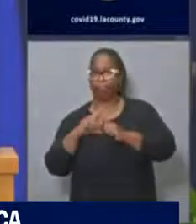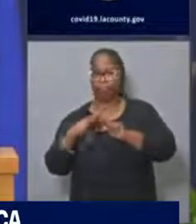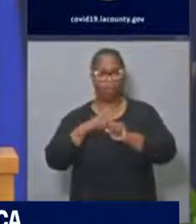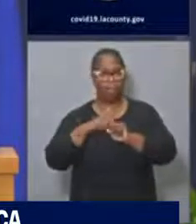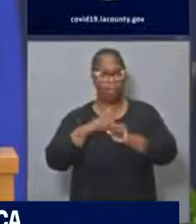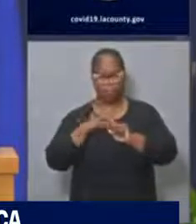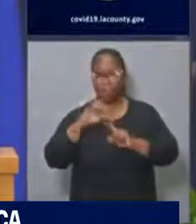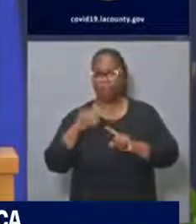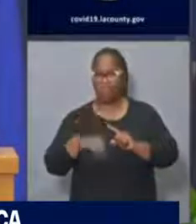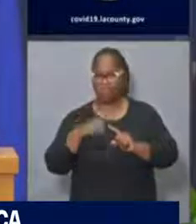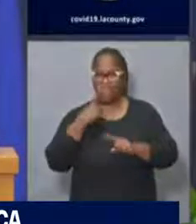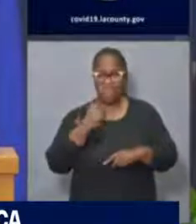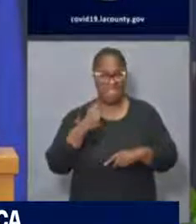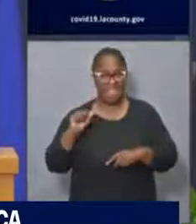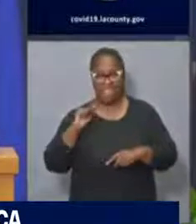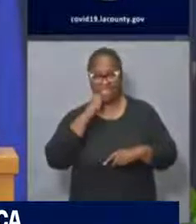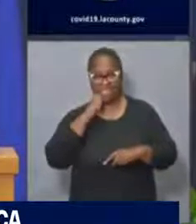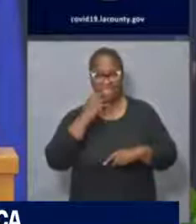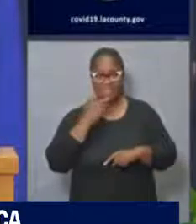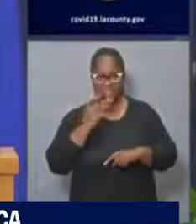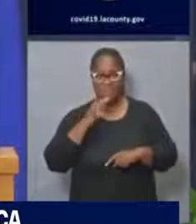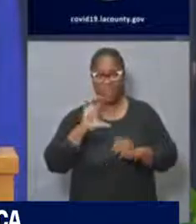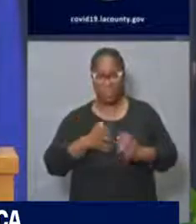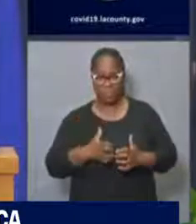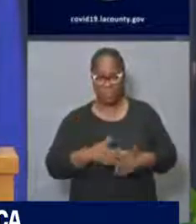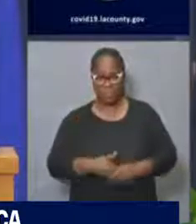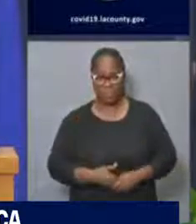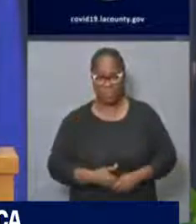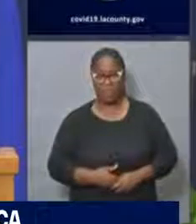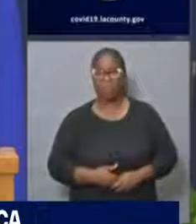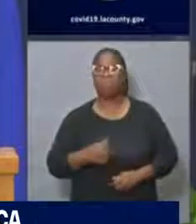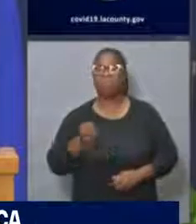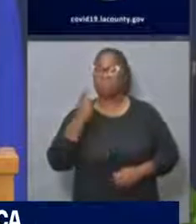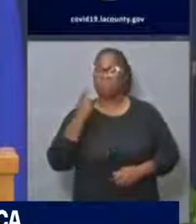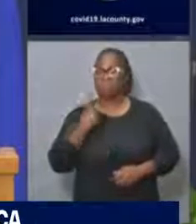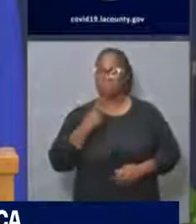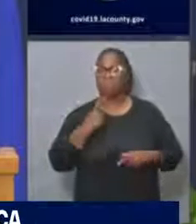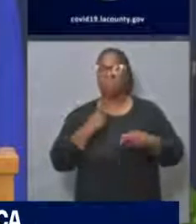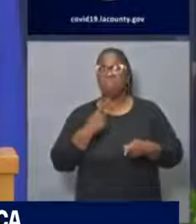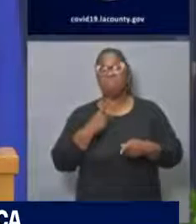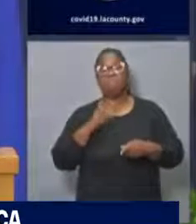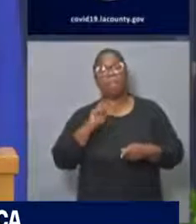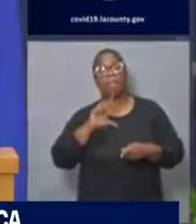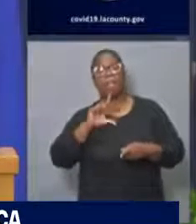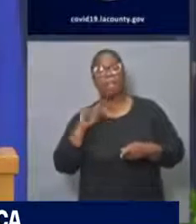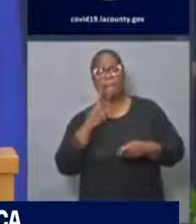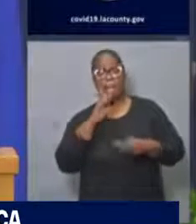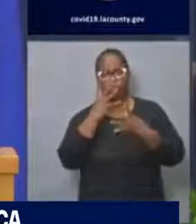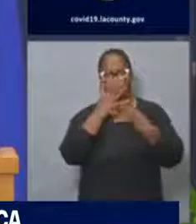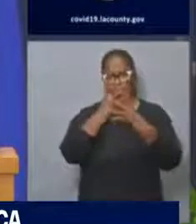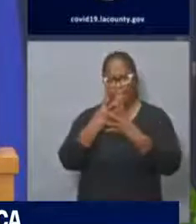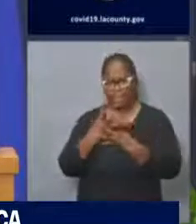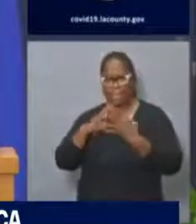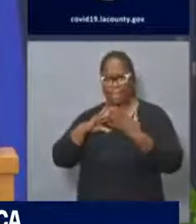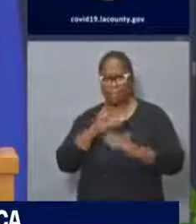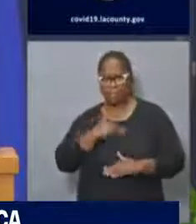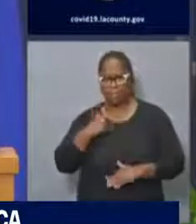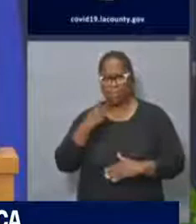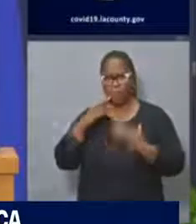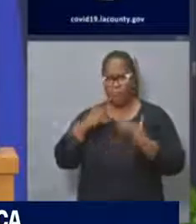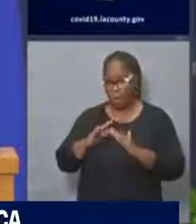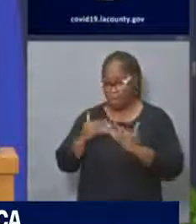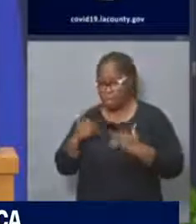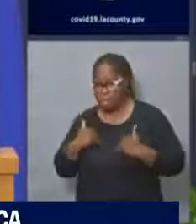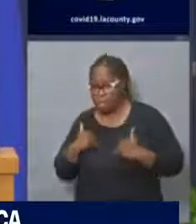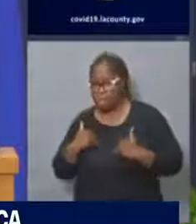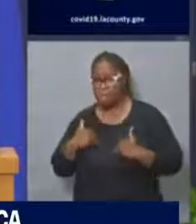engaged through the testing site, the MLK CDU staff screens community members for housing, mental health,